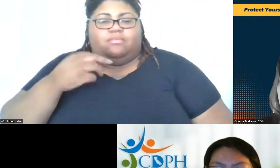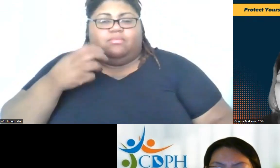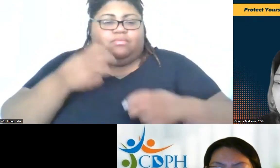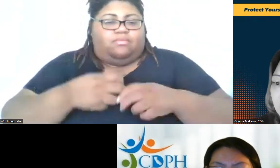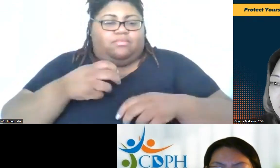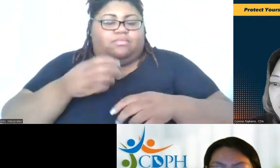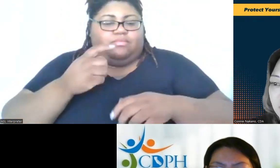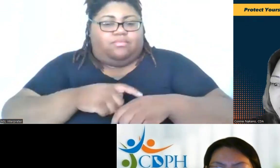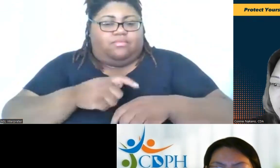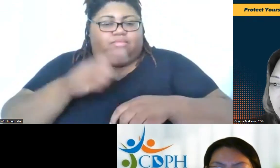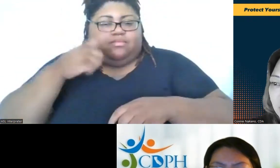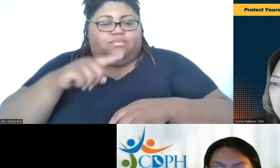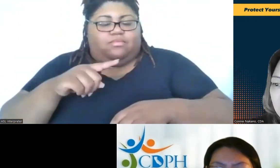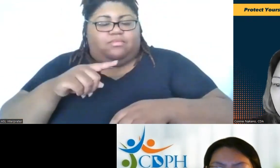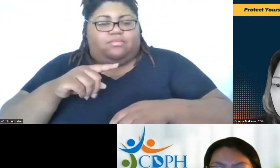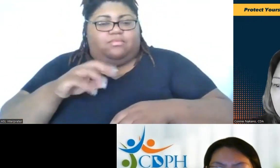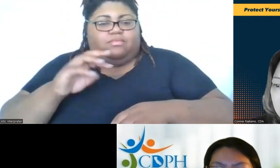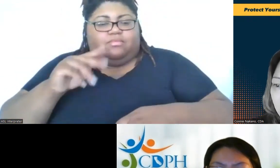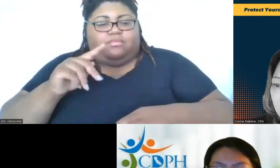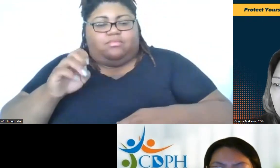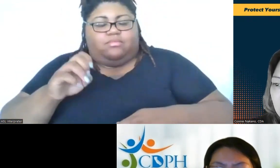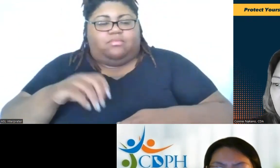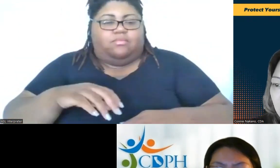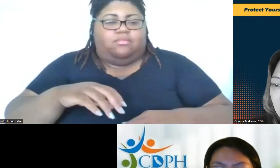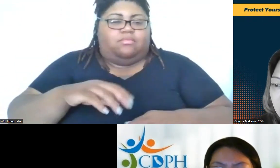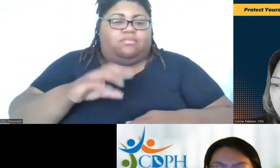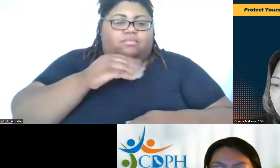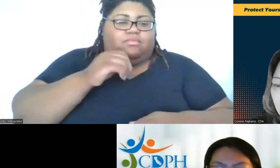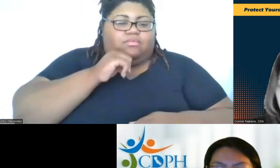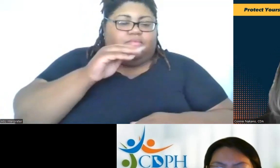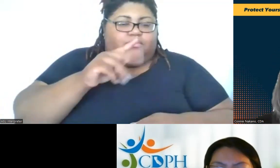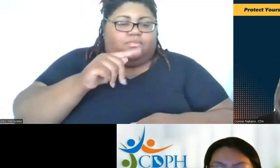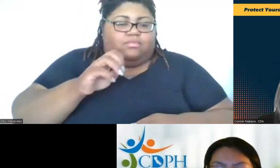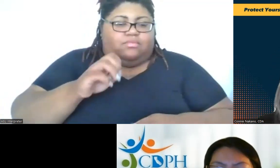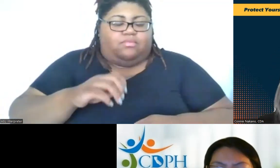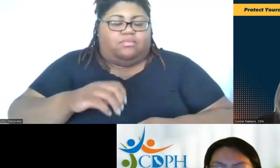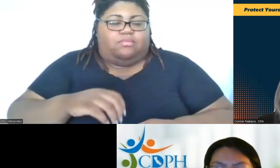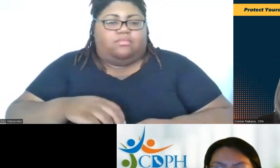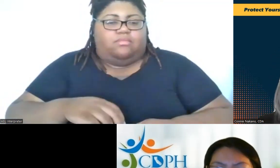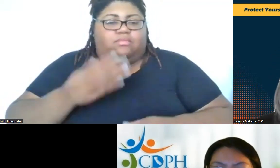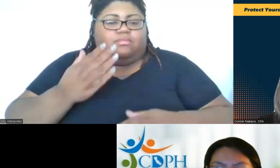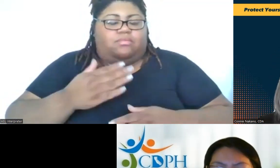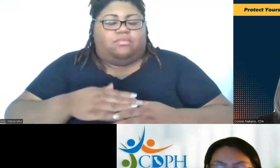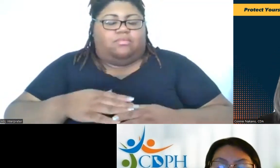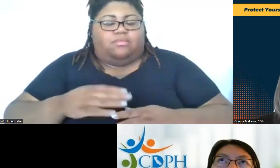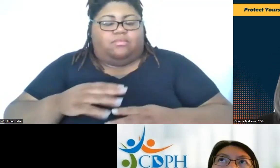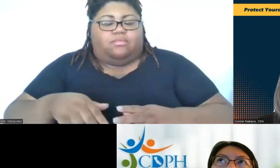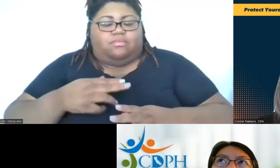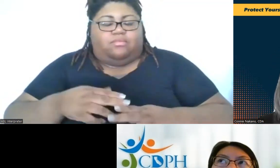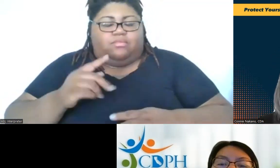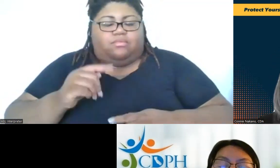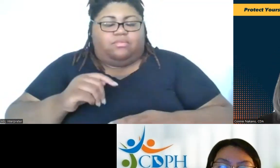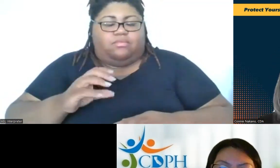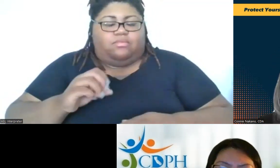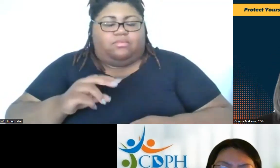questions. It looks like there was a question about treatment after COVID rebound. I know we've heard a lot about